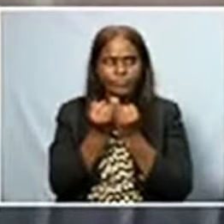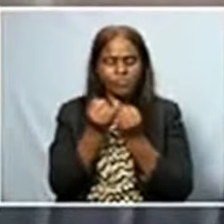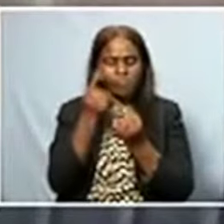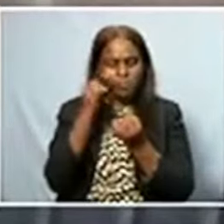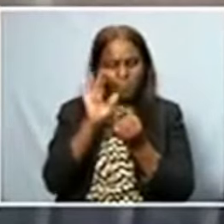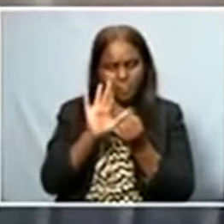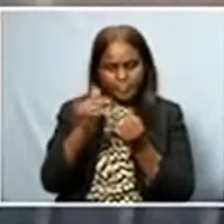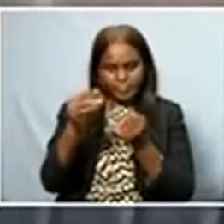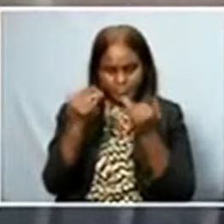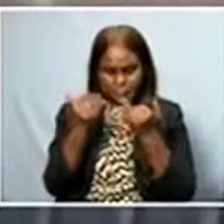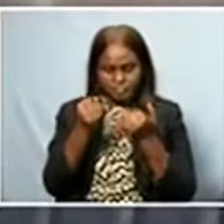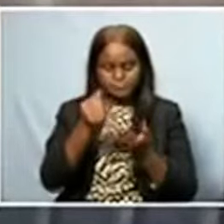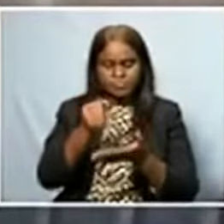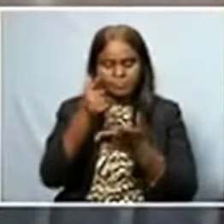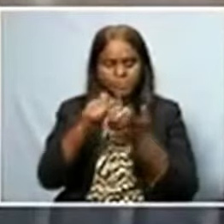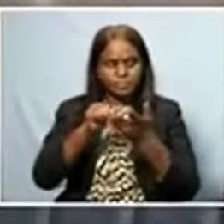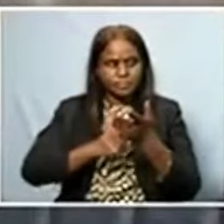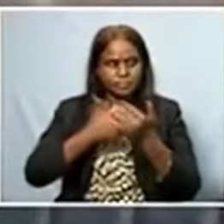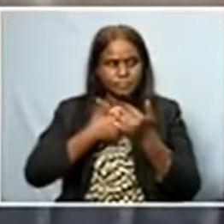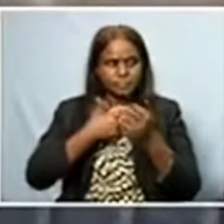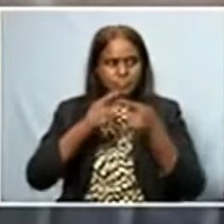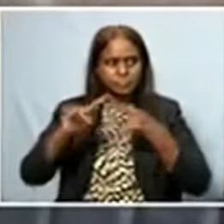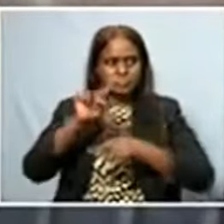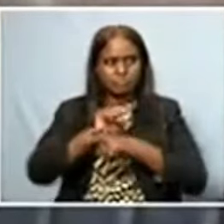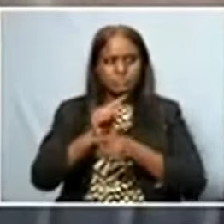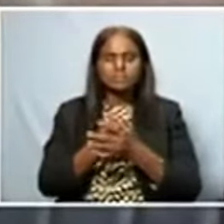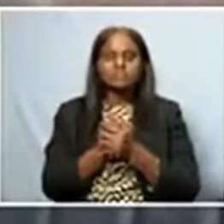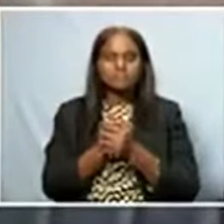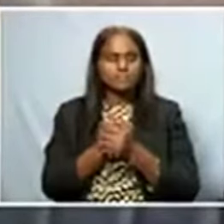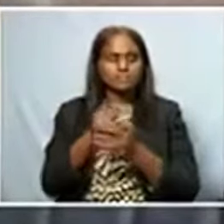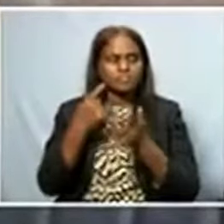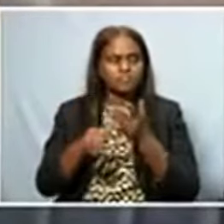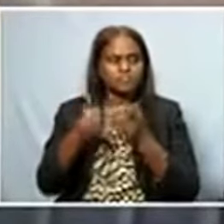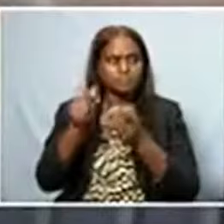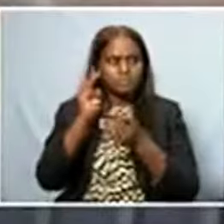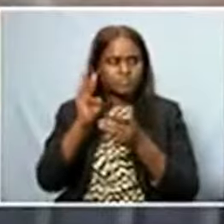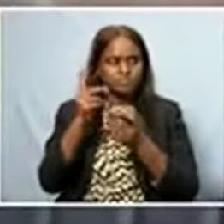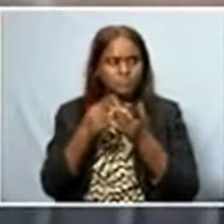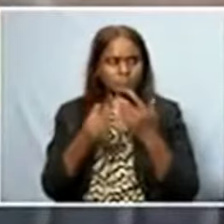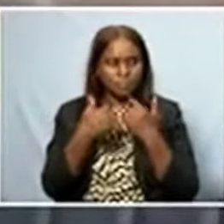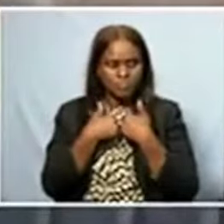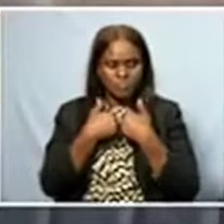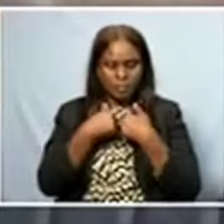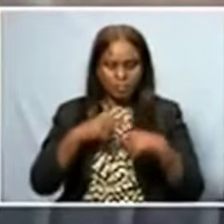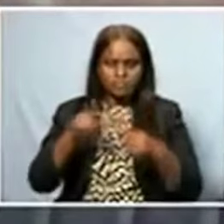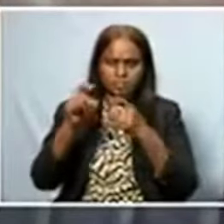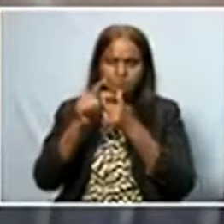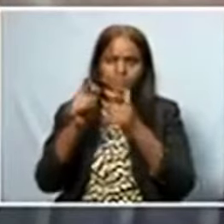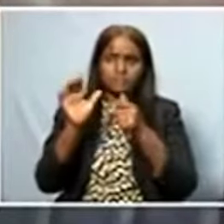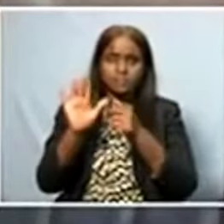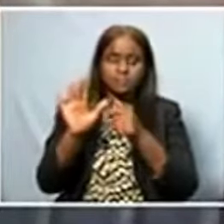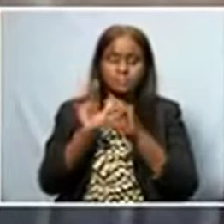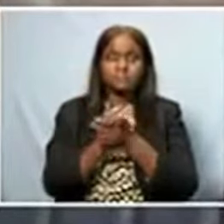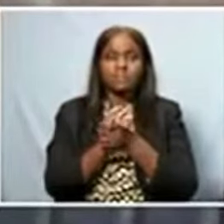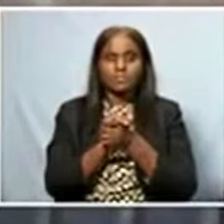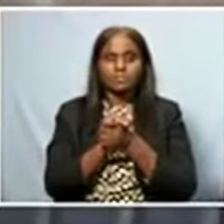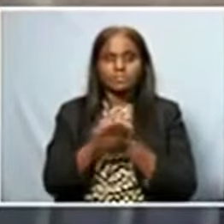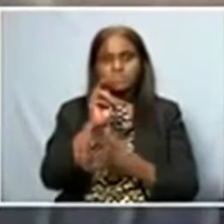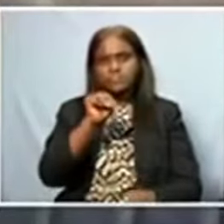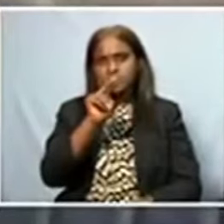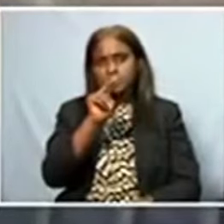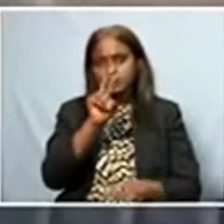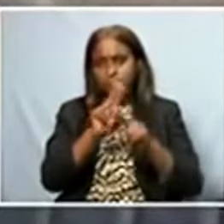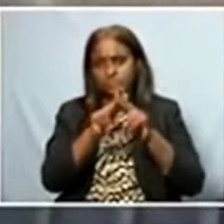for the current budget that we have today, that they were going to have challenges. Mr.